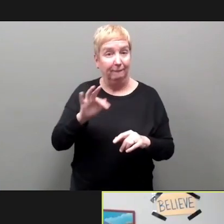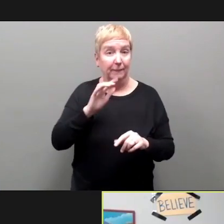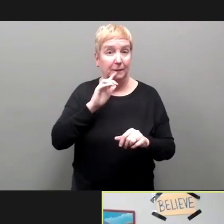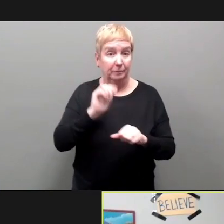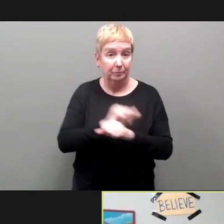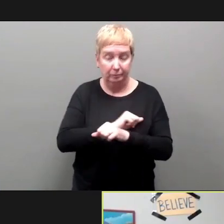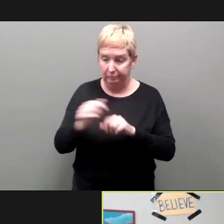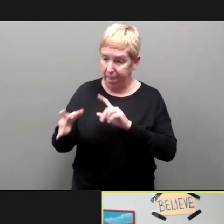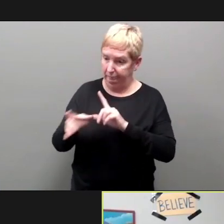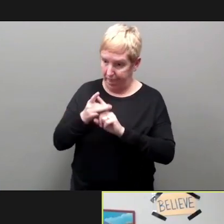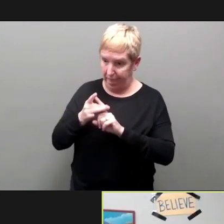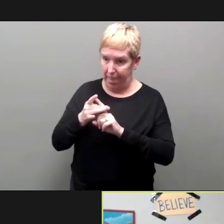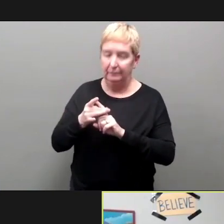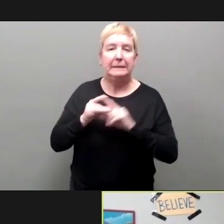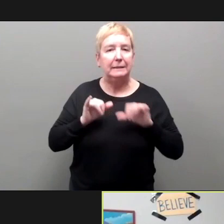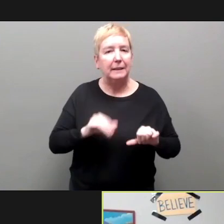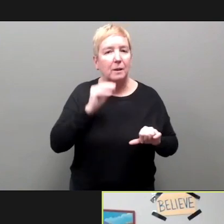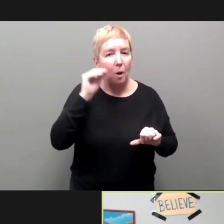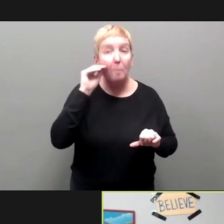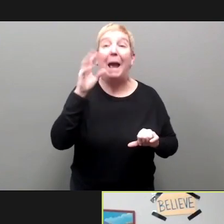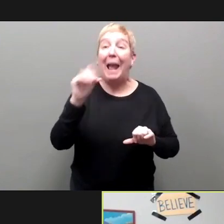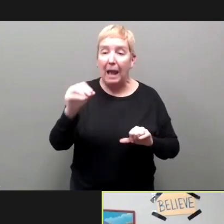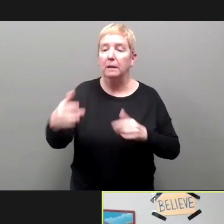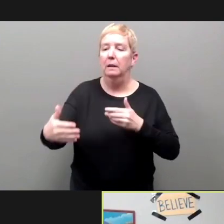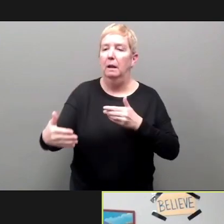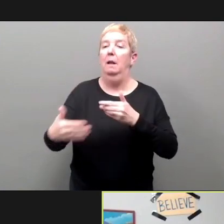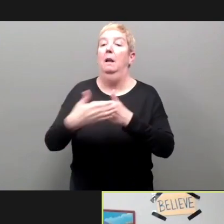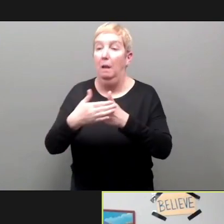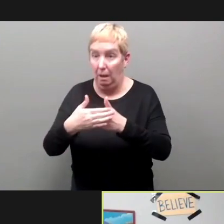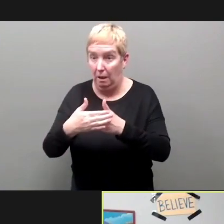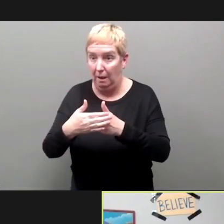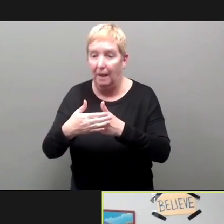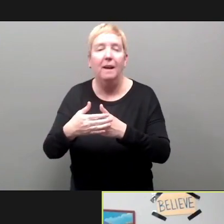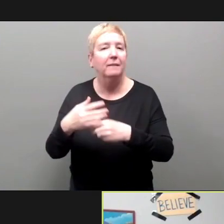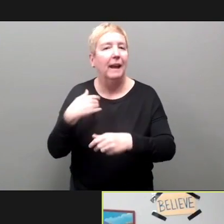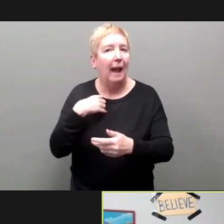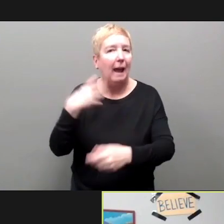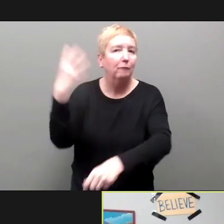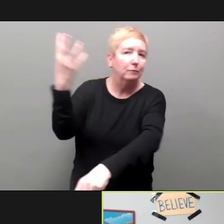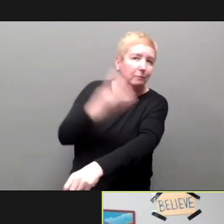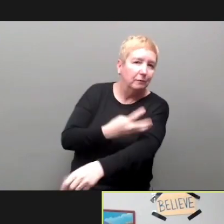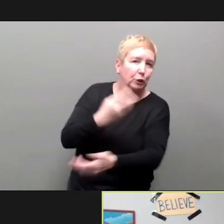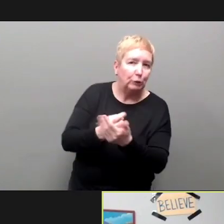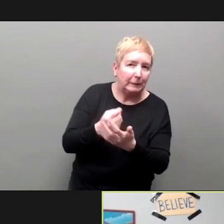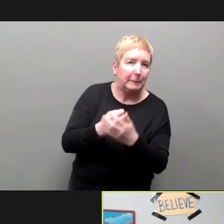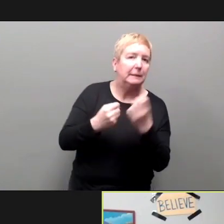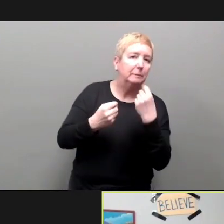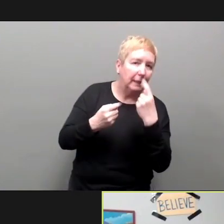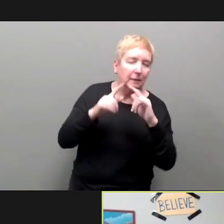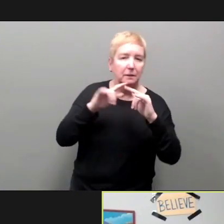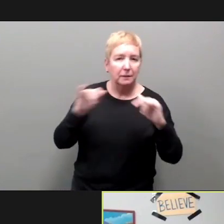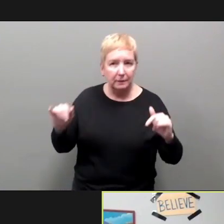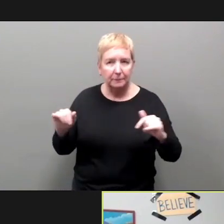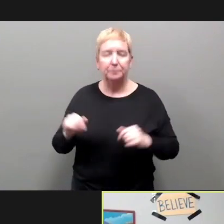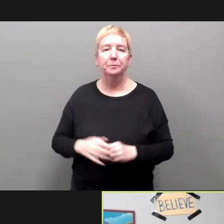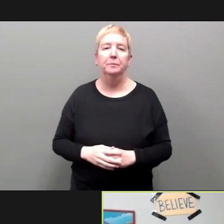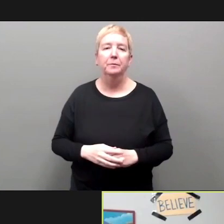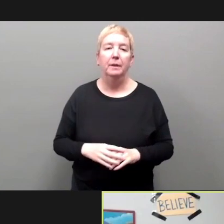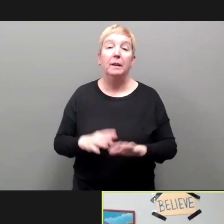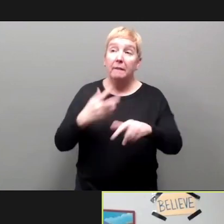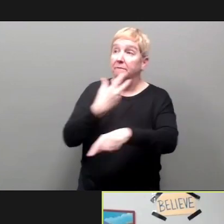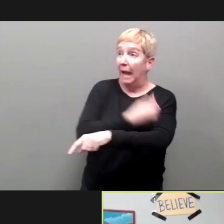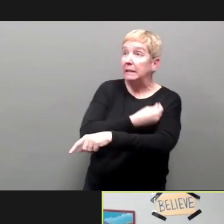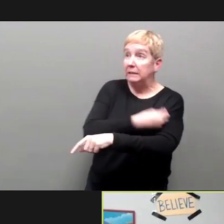get COVID, because I do think that vaccines are working to prevent hospitalizations and death. True that there are